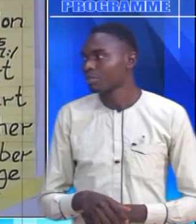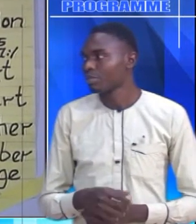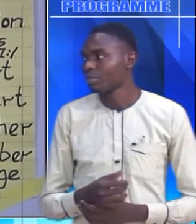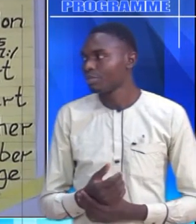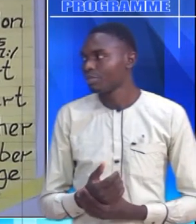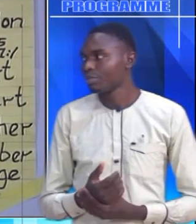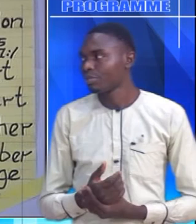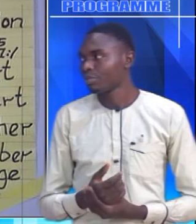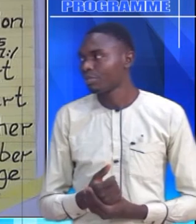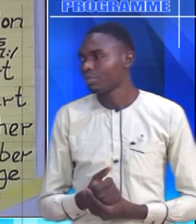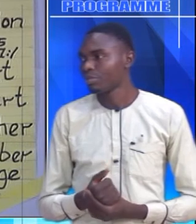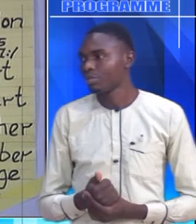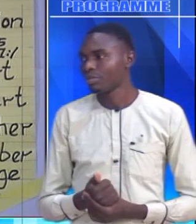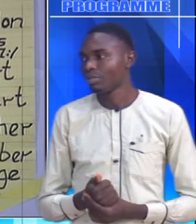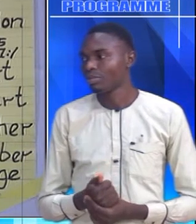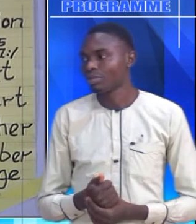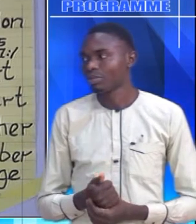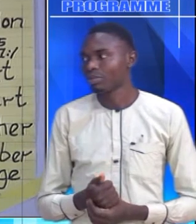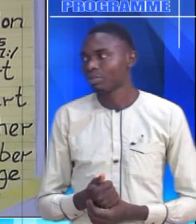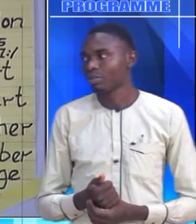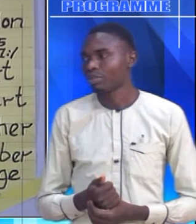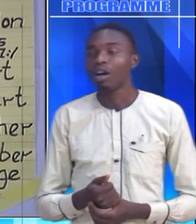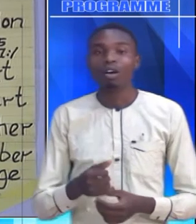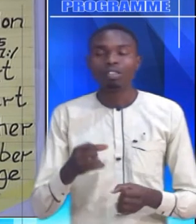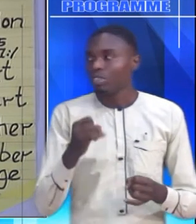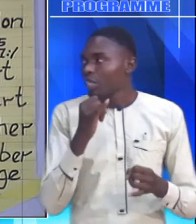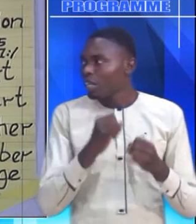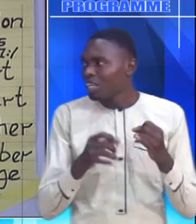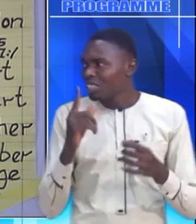sound because there's no 2 dots after it.